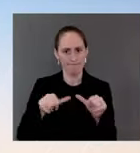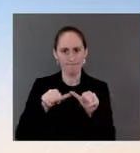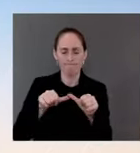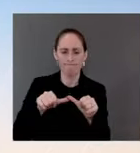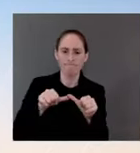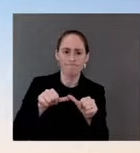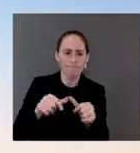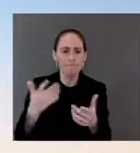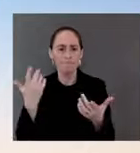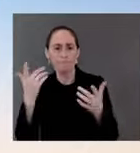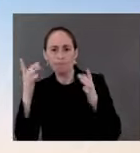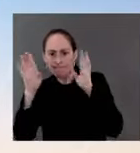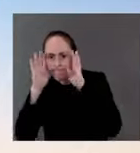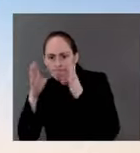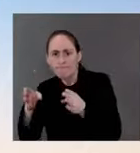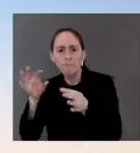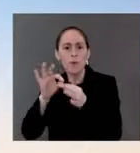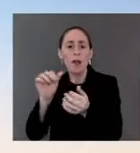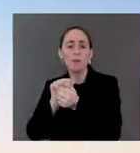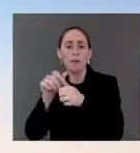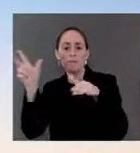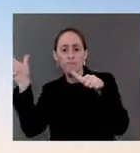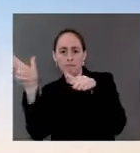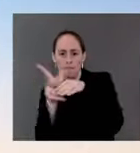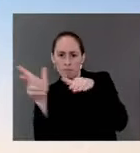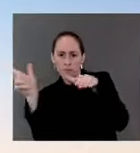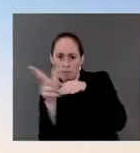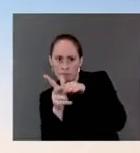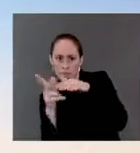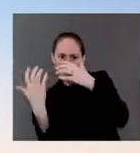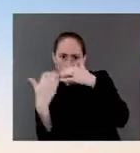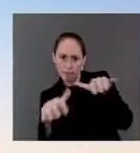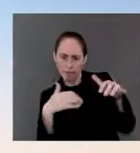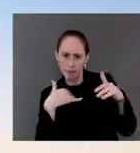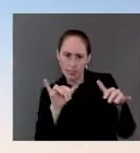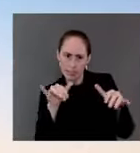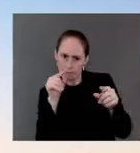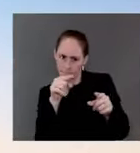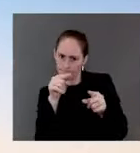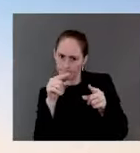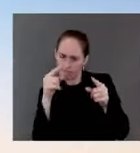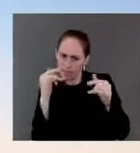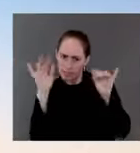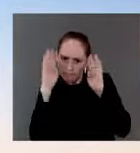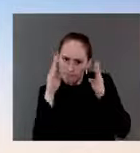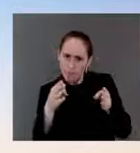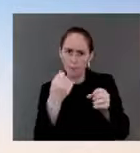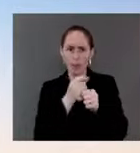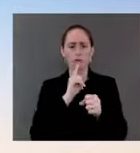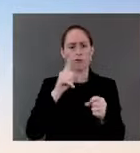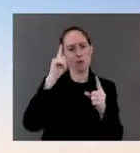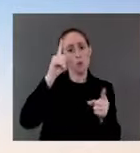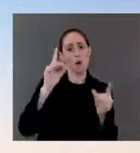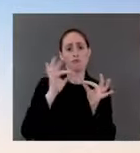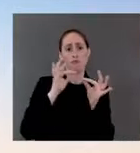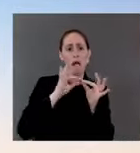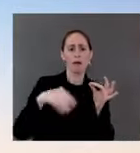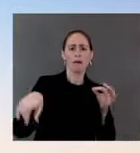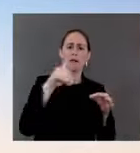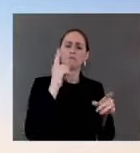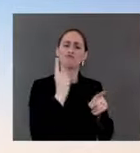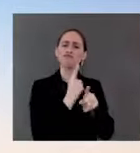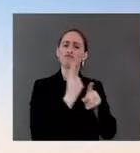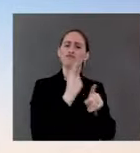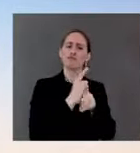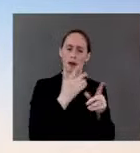by strengthening supply chains and modernizing port operations. And today I wanted to highlight that the Department of Transportation